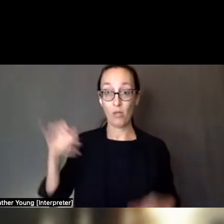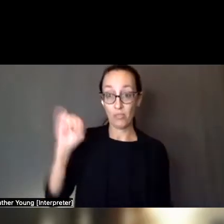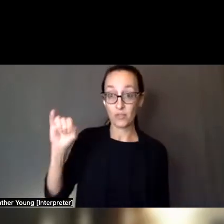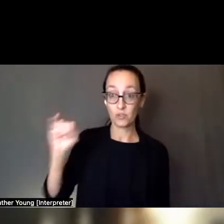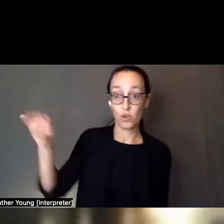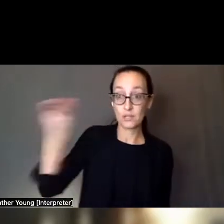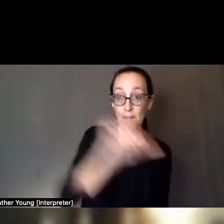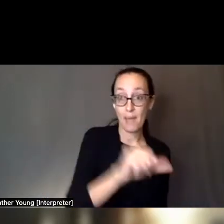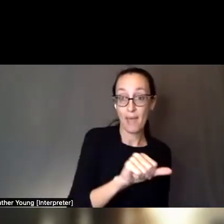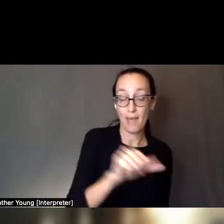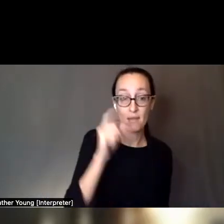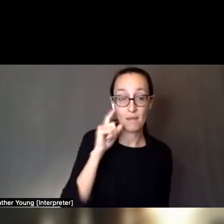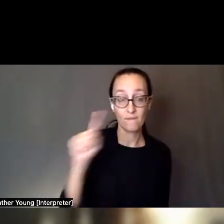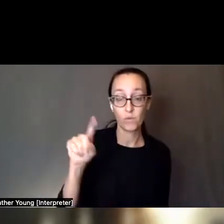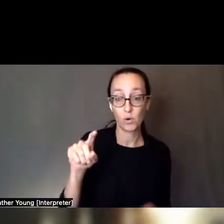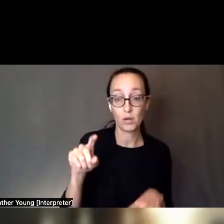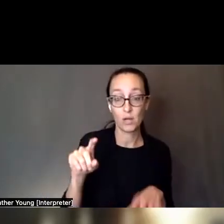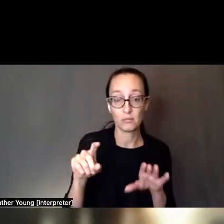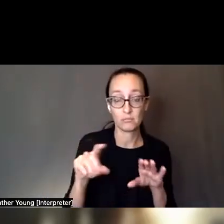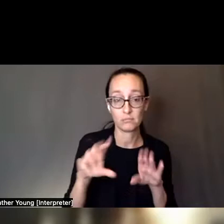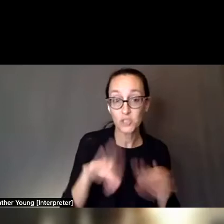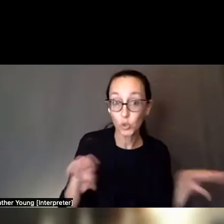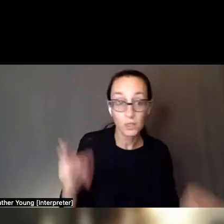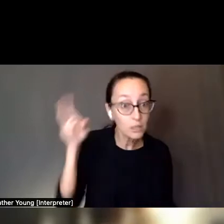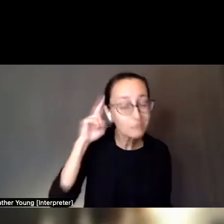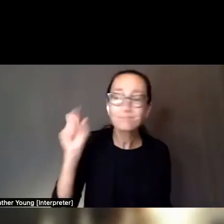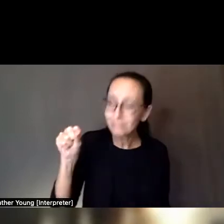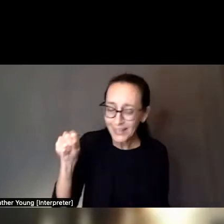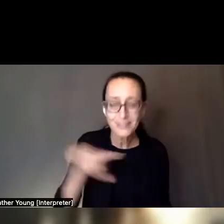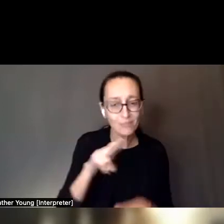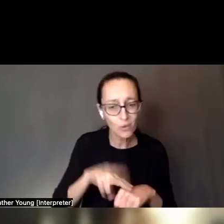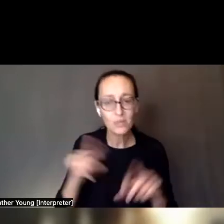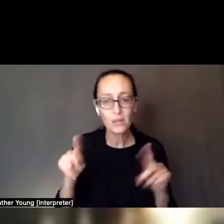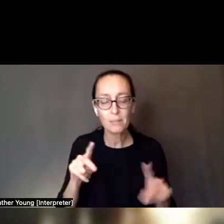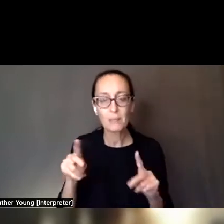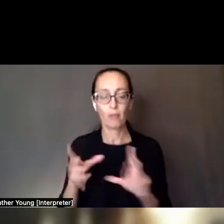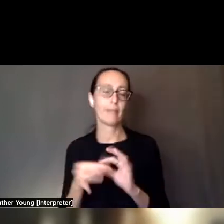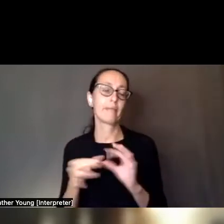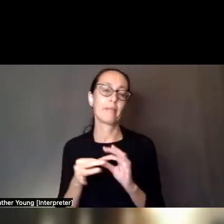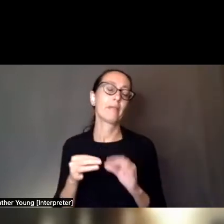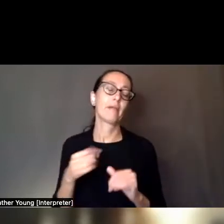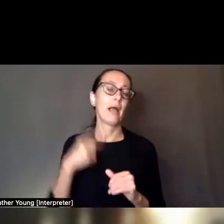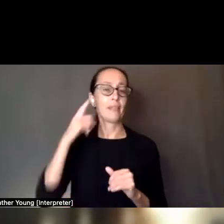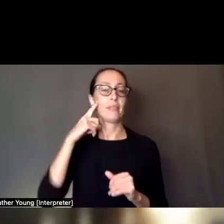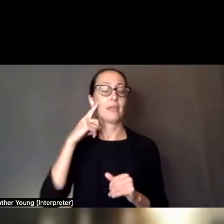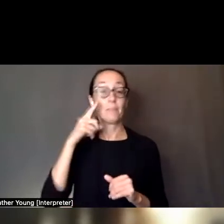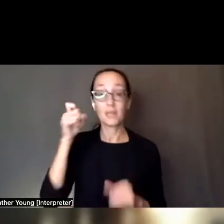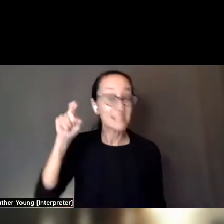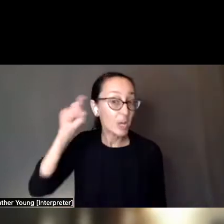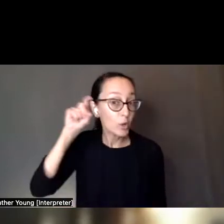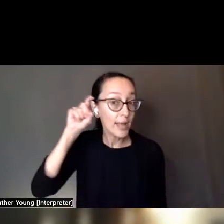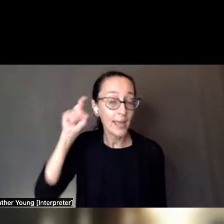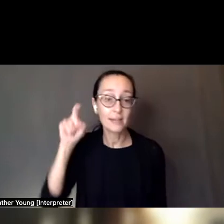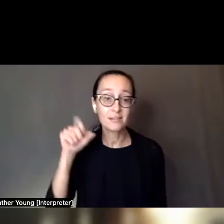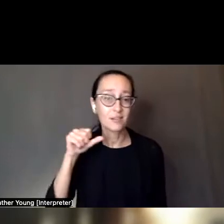children? And of course, the answer is yes. And sometimes people come to that thinking that because hearing aids are often not